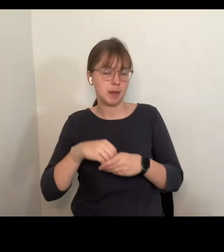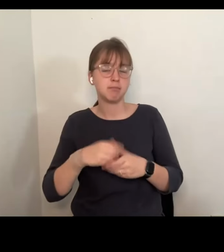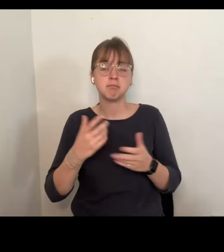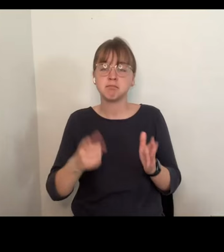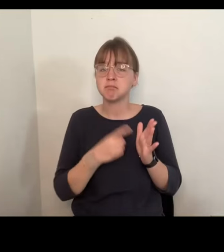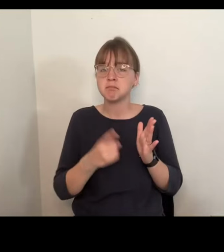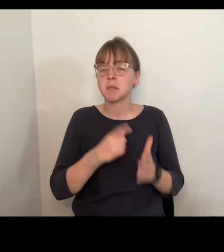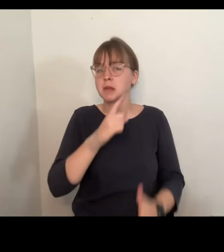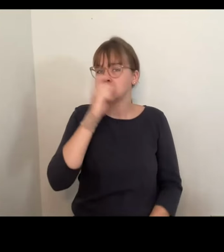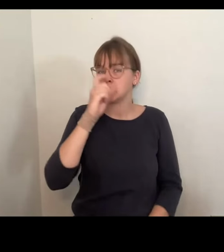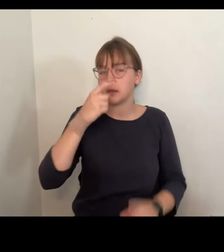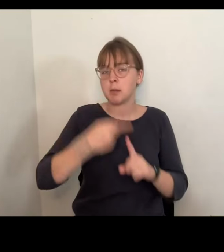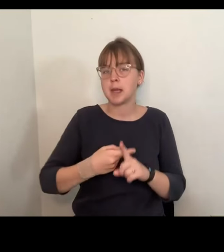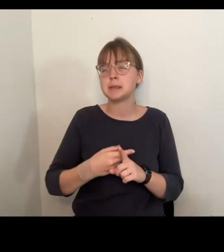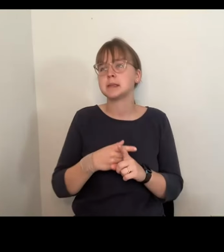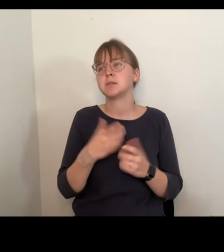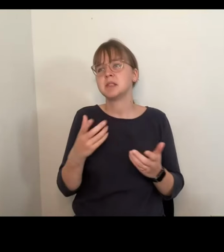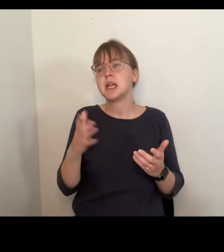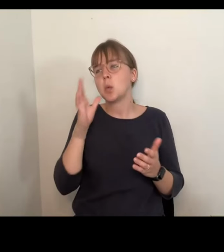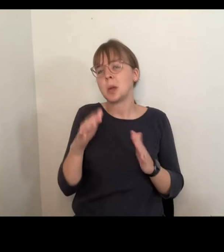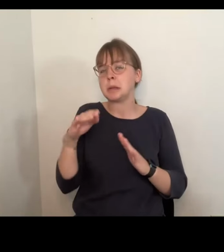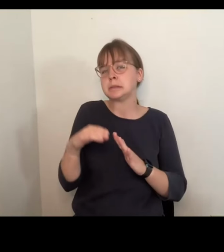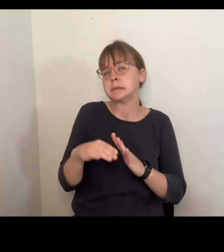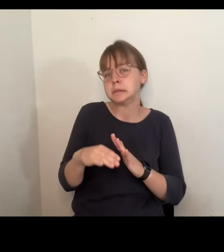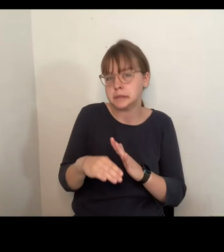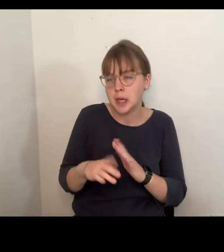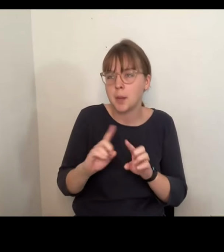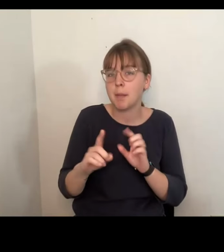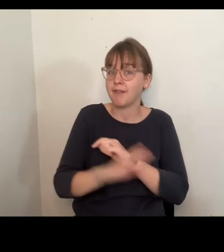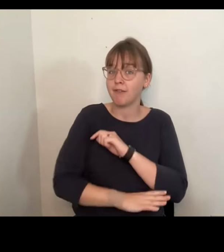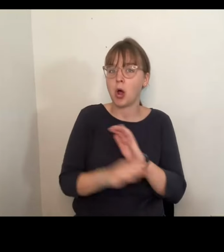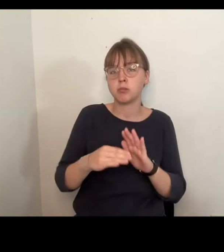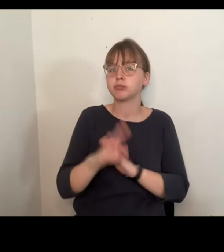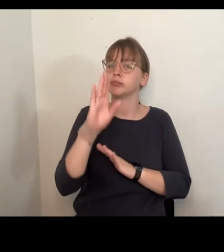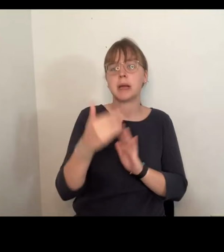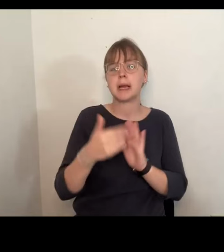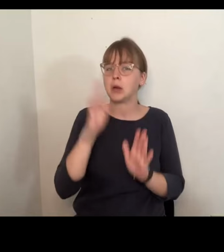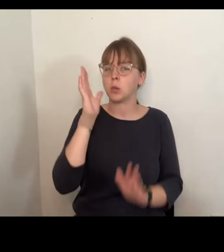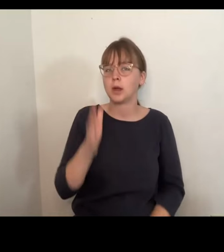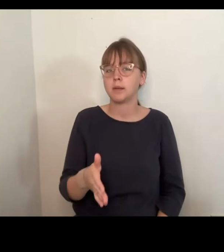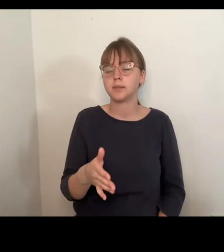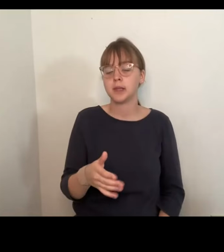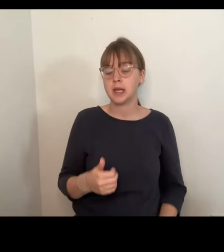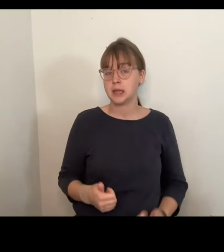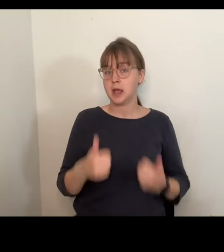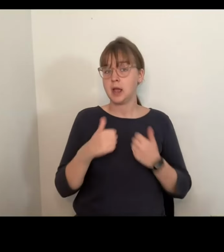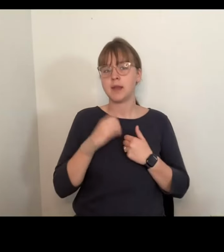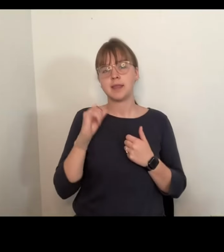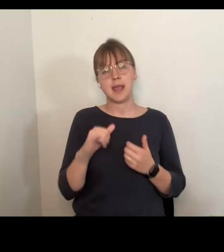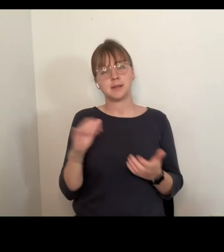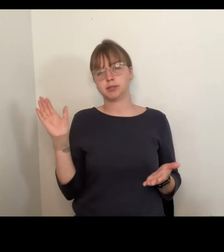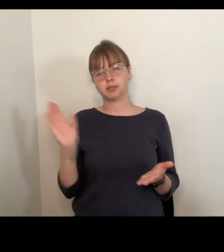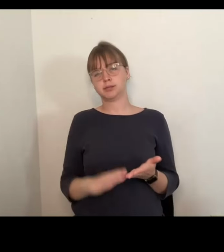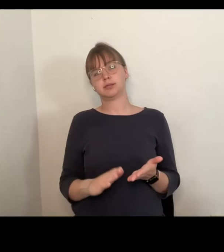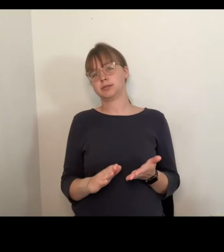months, but then it picks right up. We're starting already to see an uptick in our attendance. In person has definitely waned. I'm